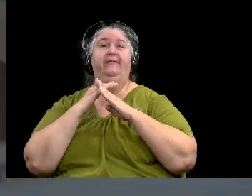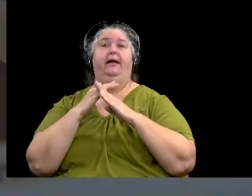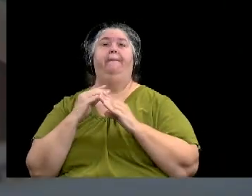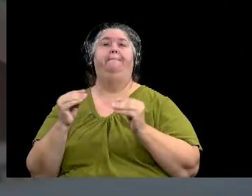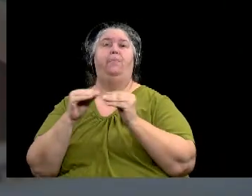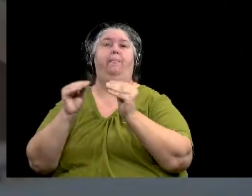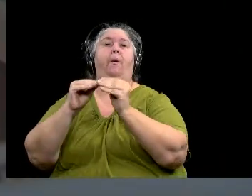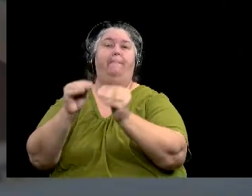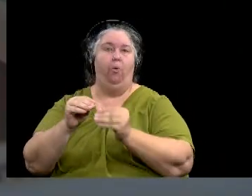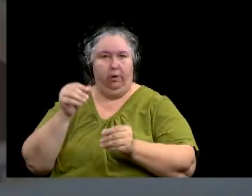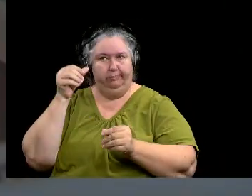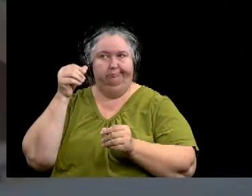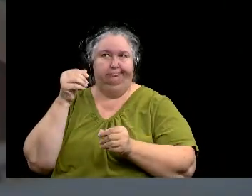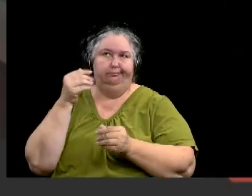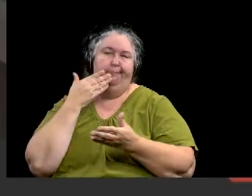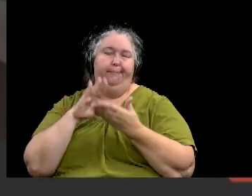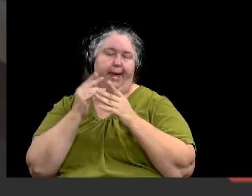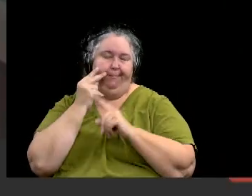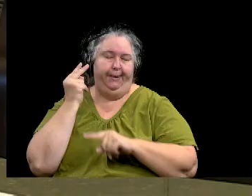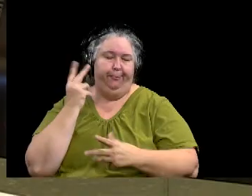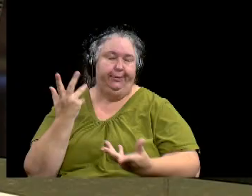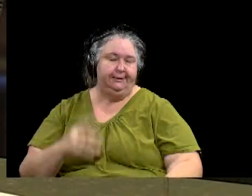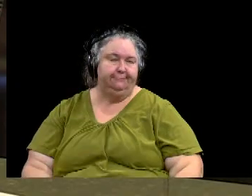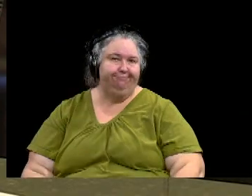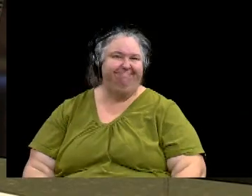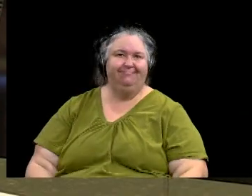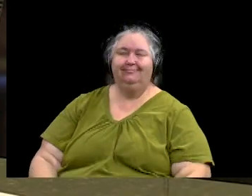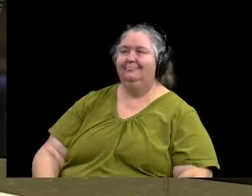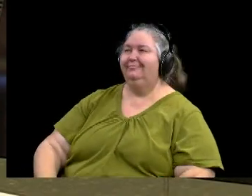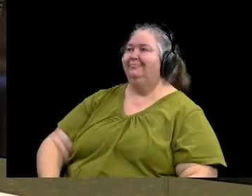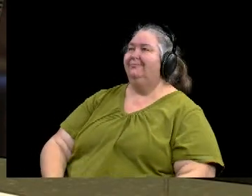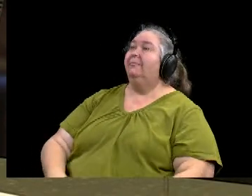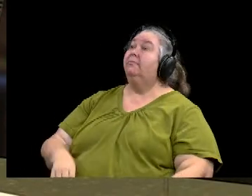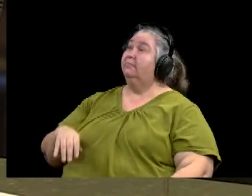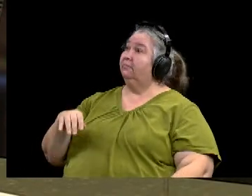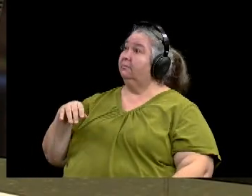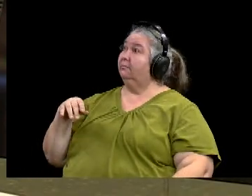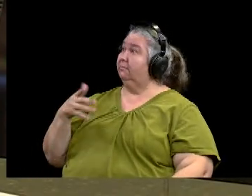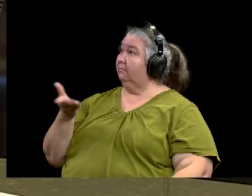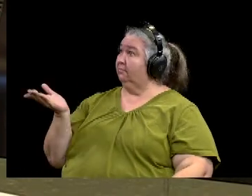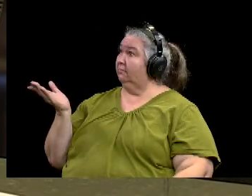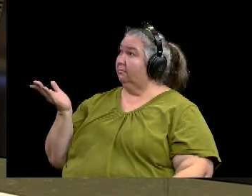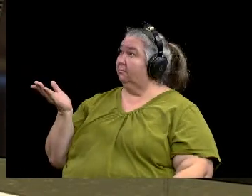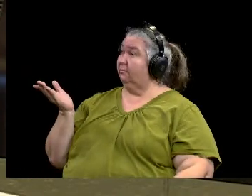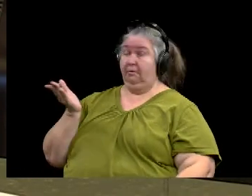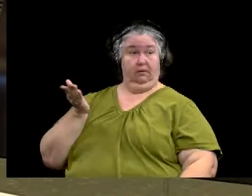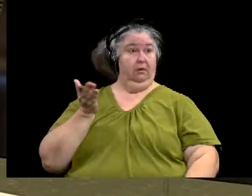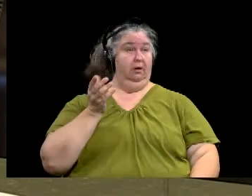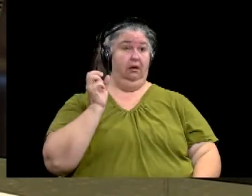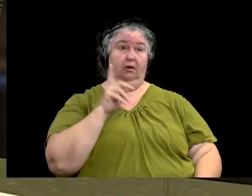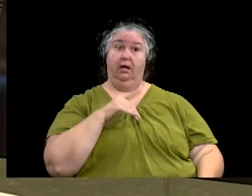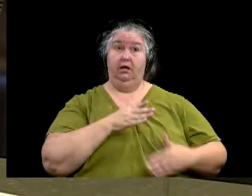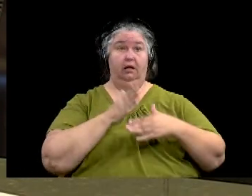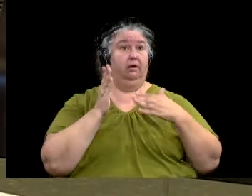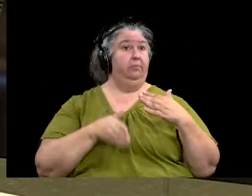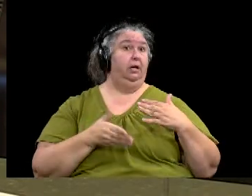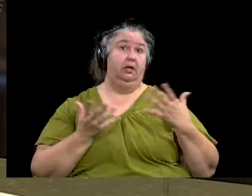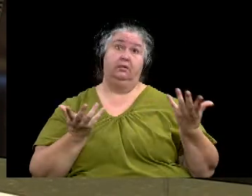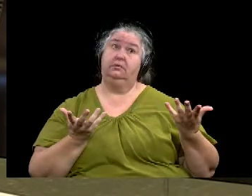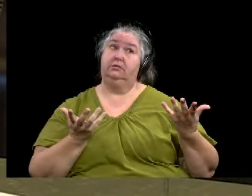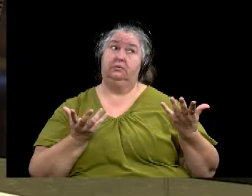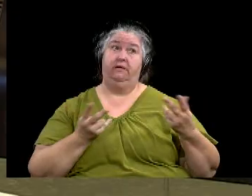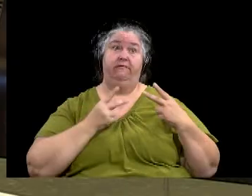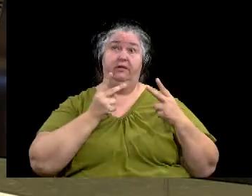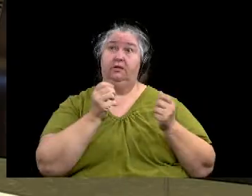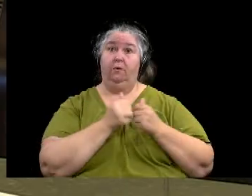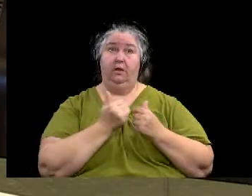All right, Larry. Okay, well, I'm going to turn it back to you, Mayor, because that completes our visit with the three media. We appreciate them being on the line to ask